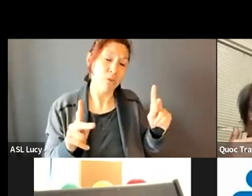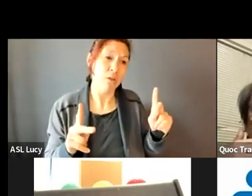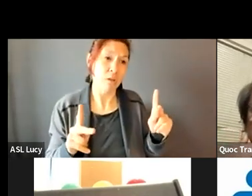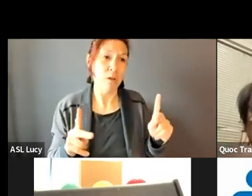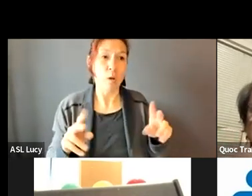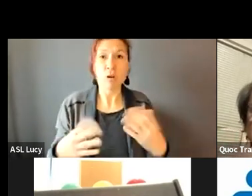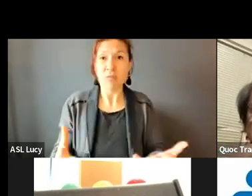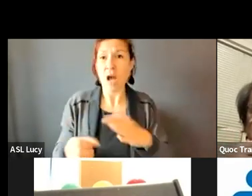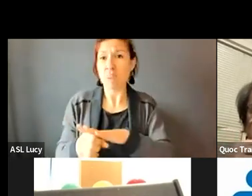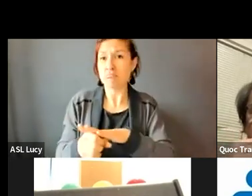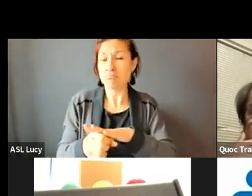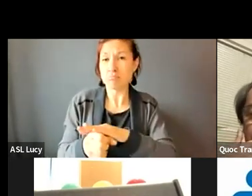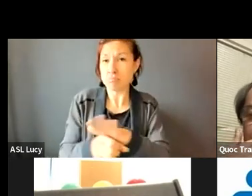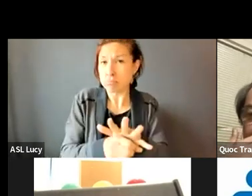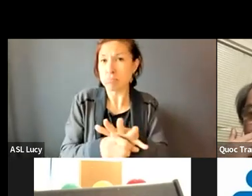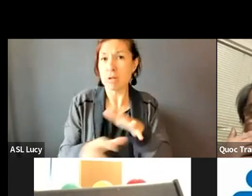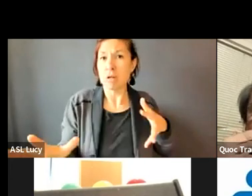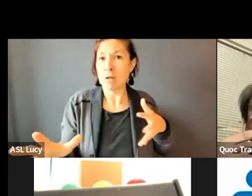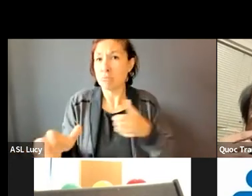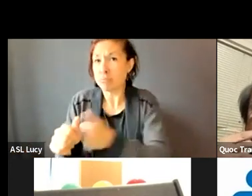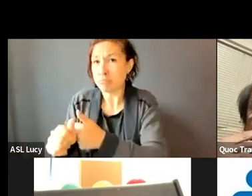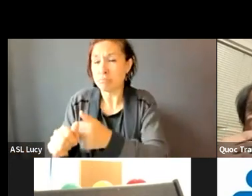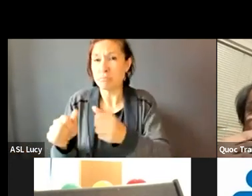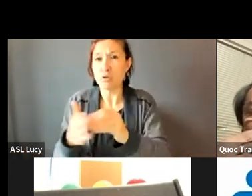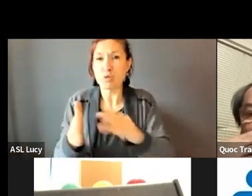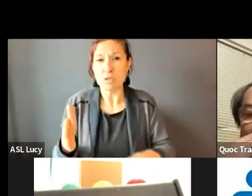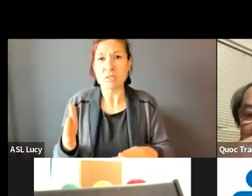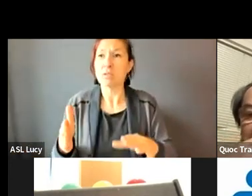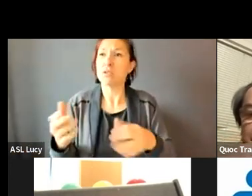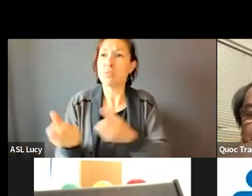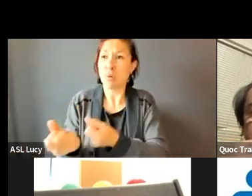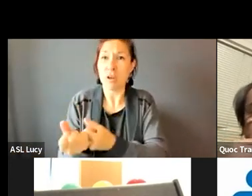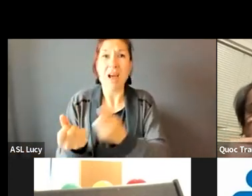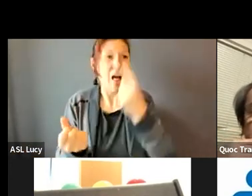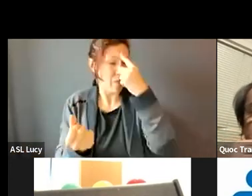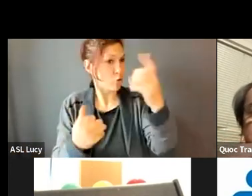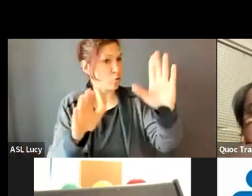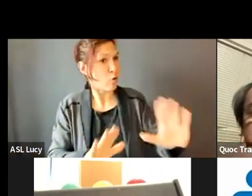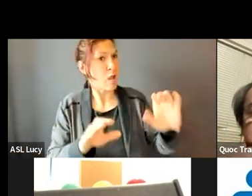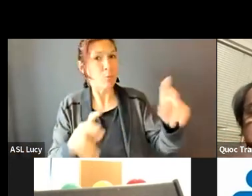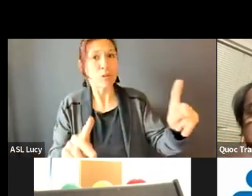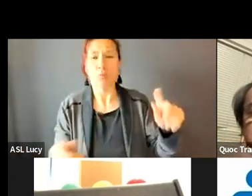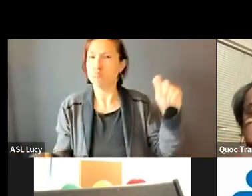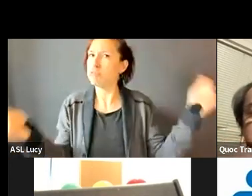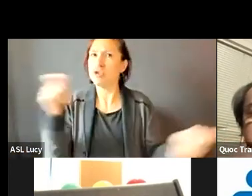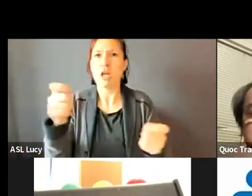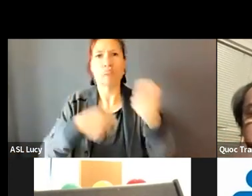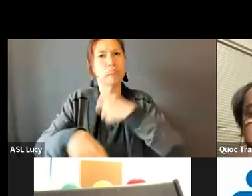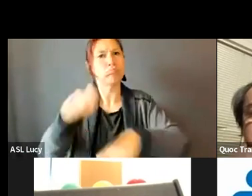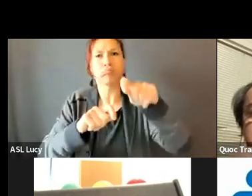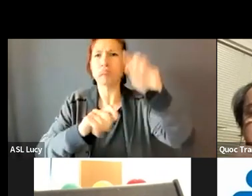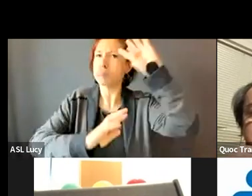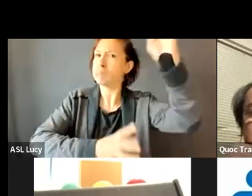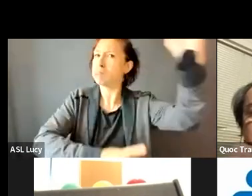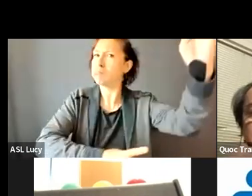pandemic recovery support I've said it multiple times I thought it was a real opportunity to really shake things up and get creative with how we think about